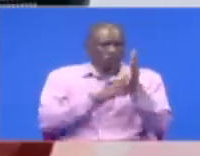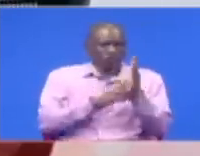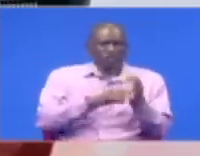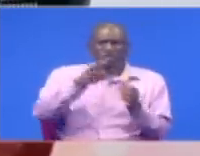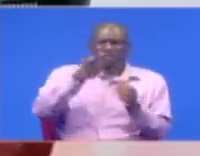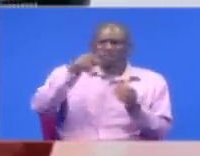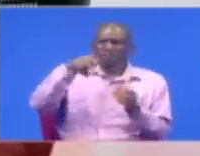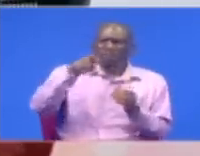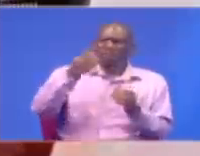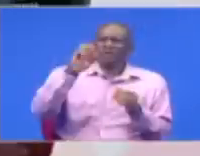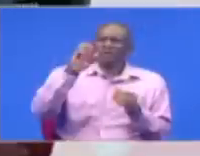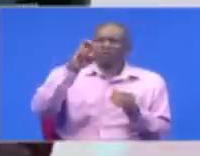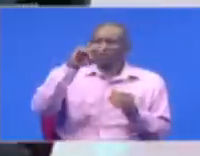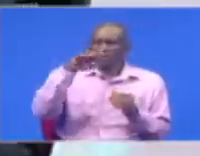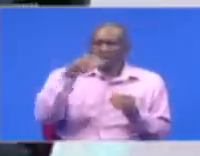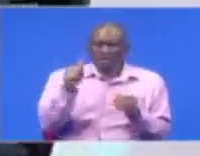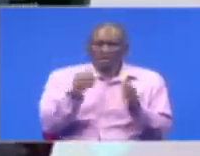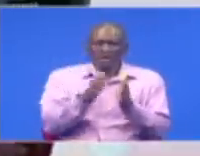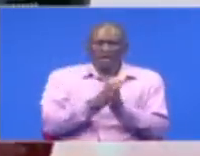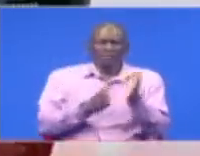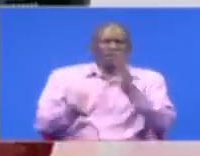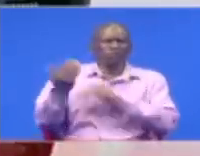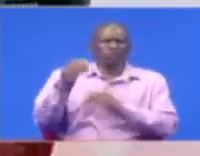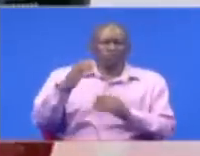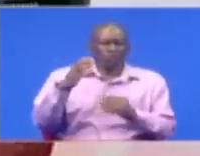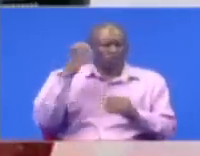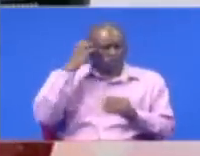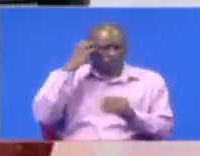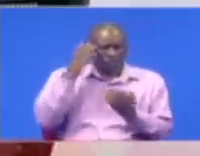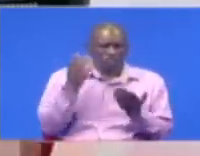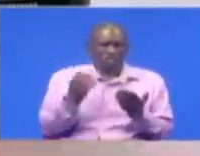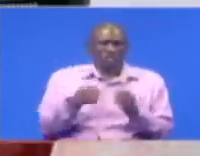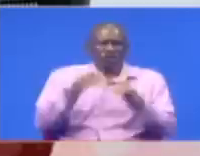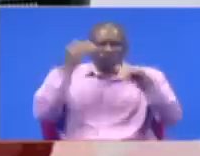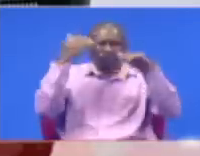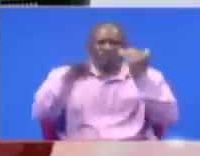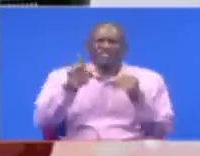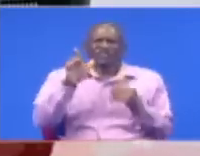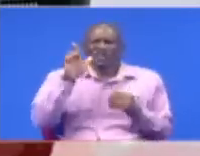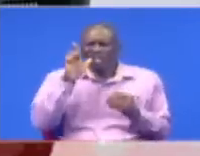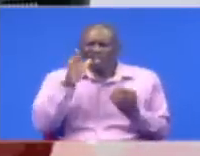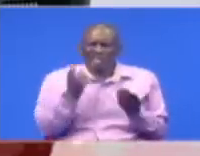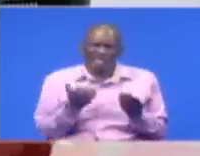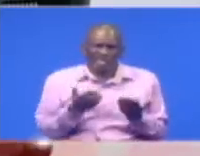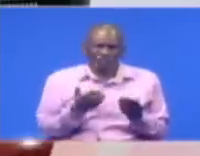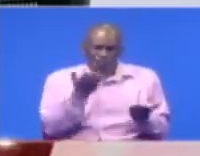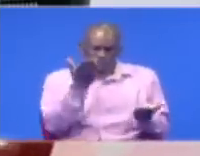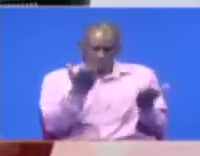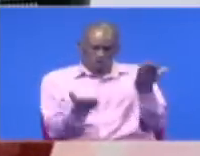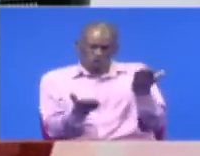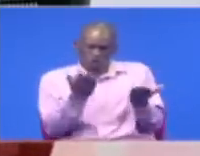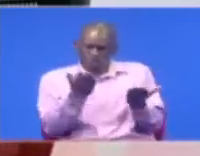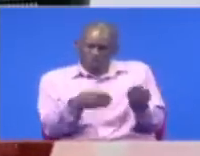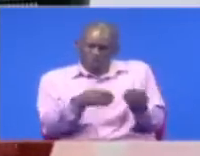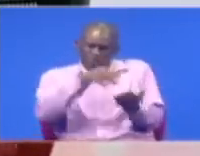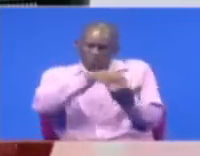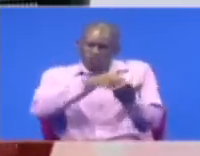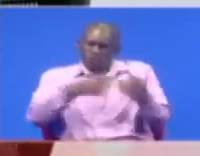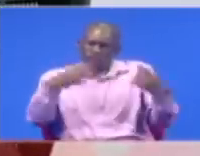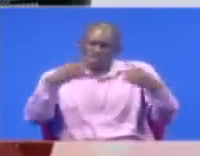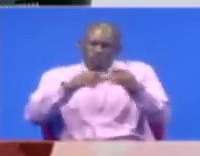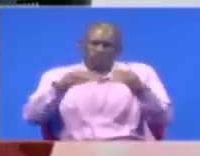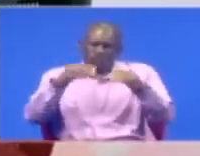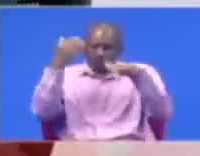Pretoria, Harvard, my former college, LSC, or University of London, and I actually saw what is the